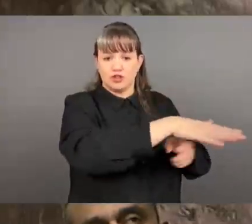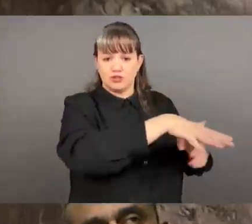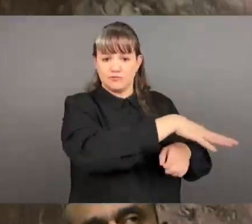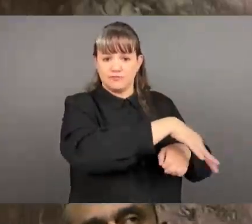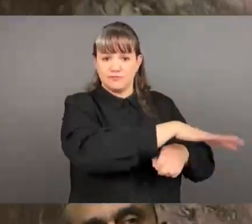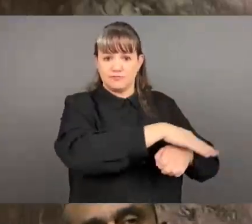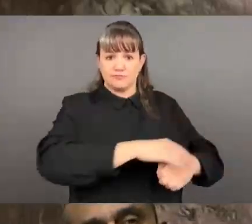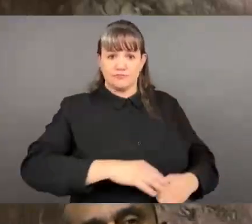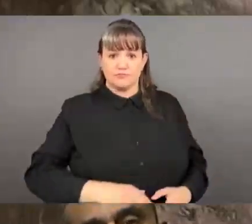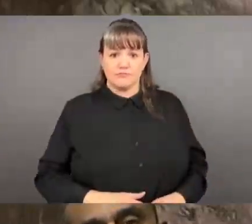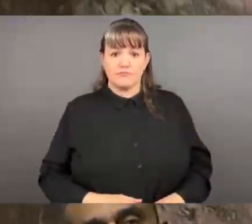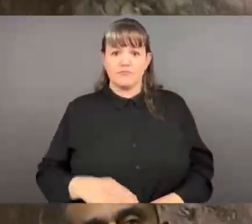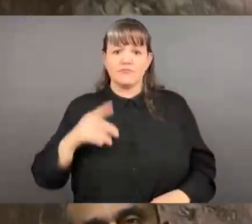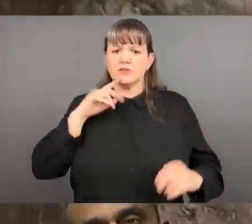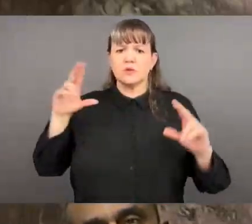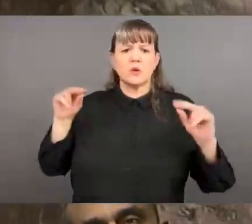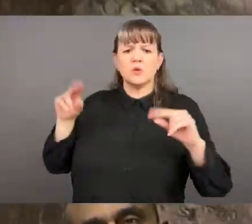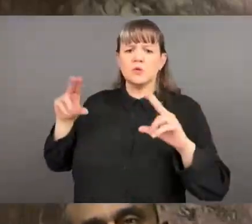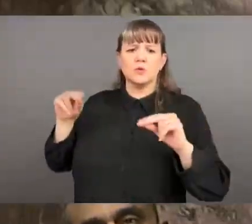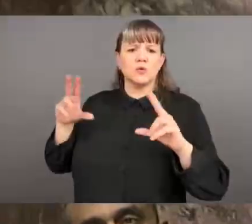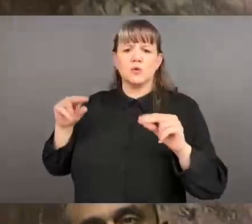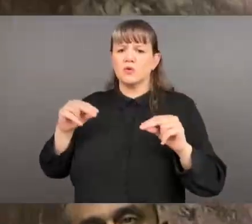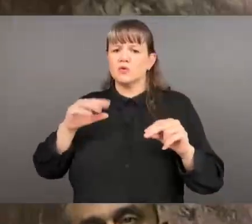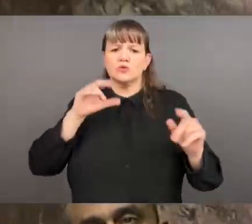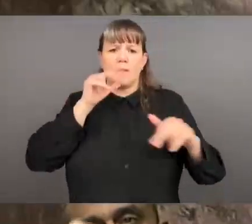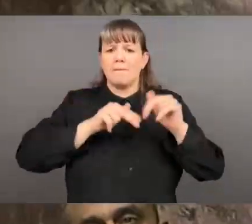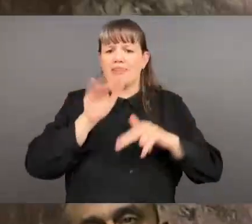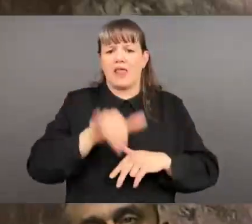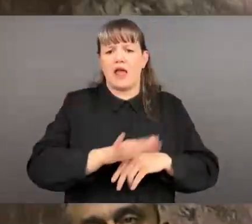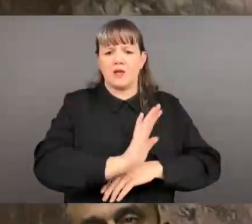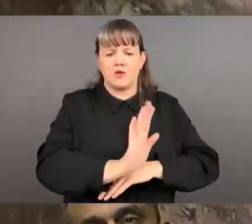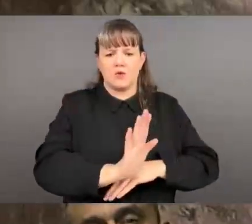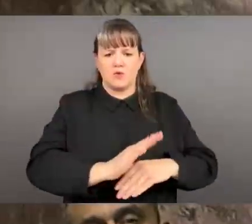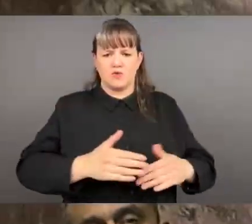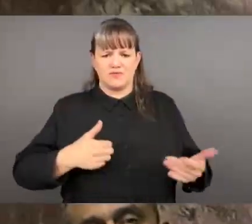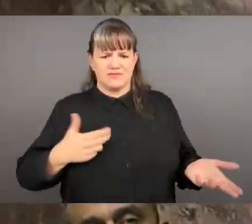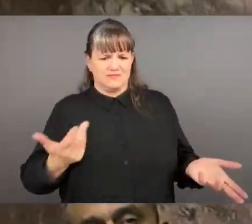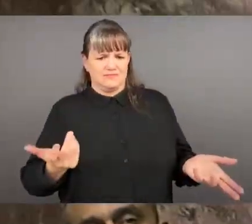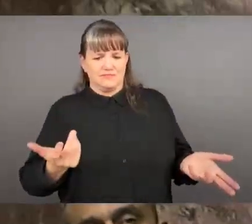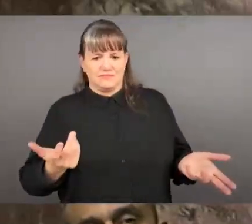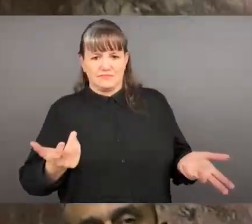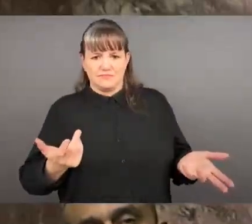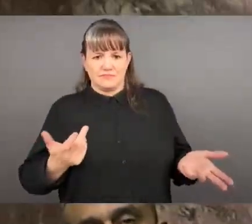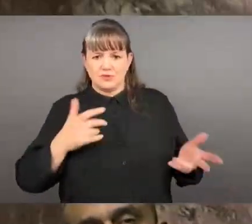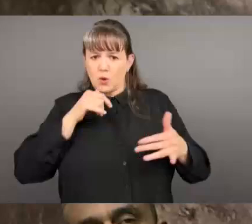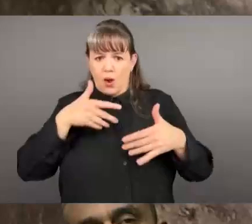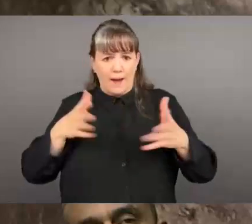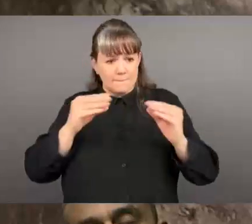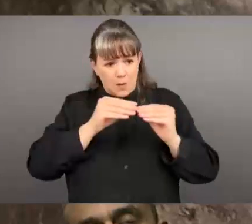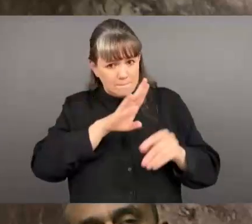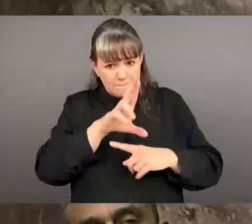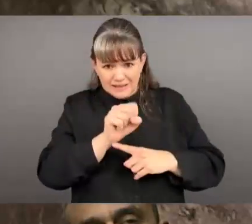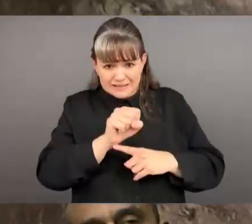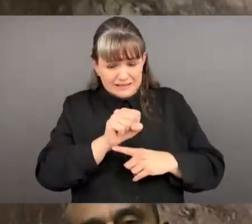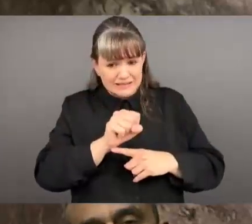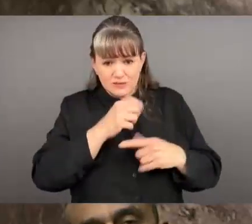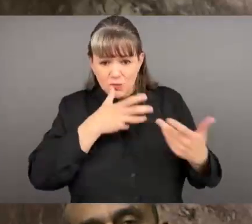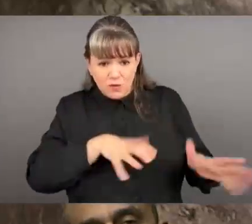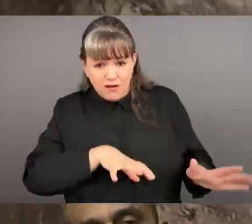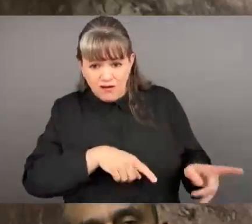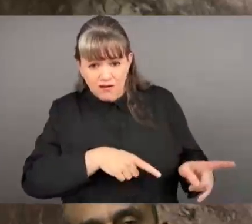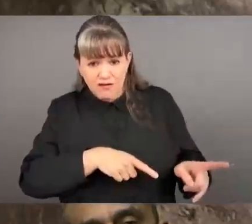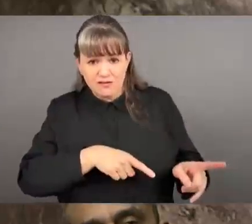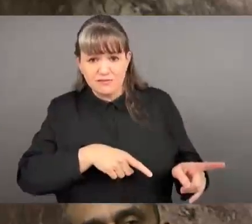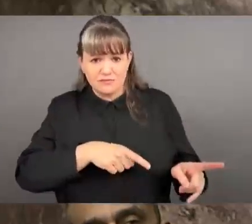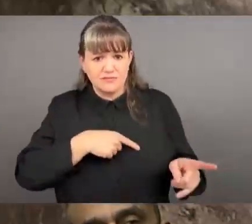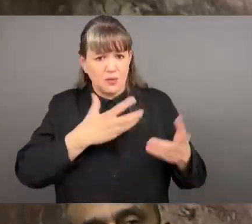that side saying don't give us more buses, Honourable Speaker. I don't see any one of them on that side not asking to expand transit in their communities across the